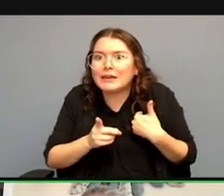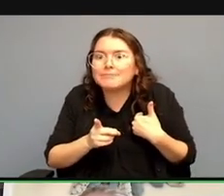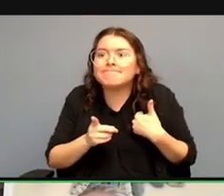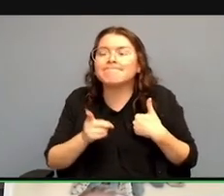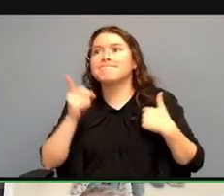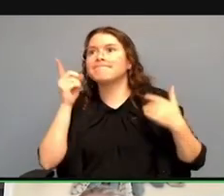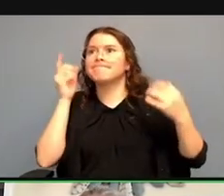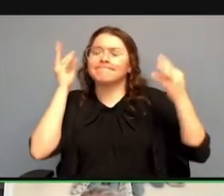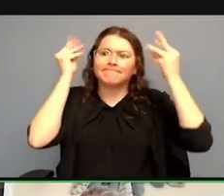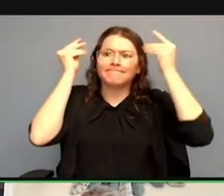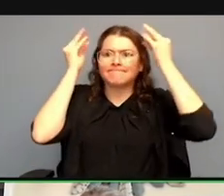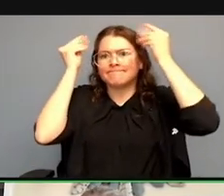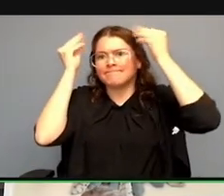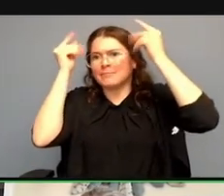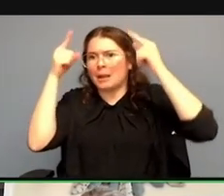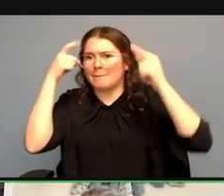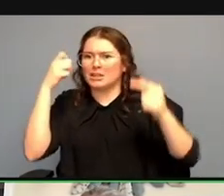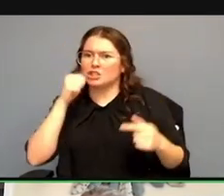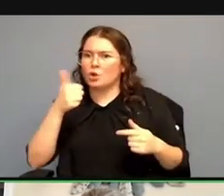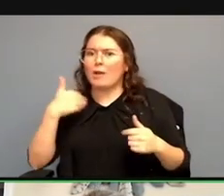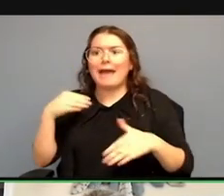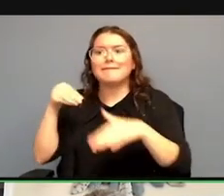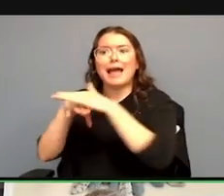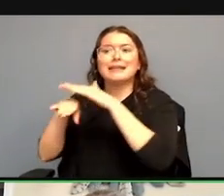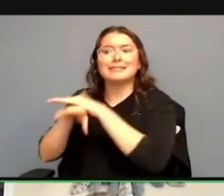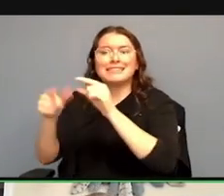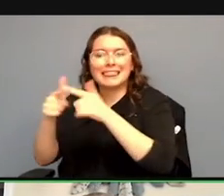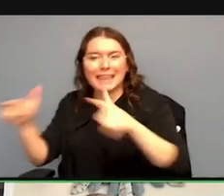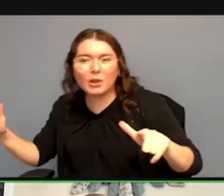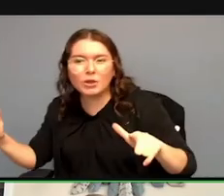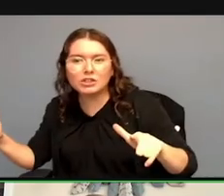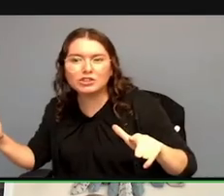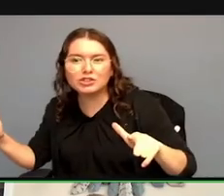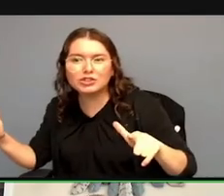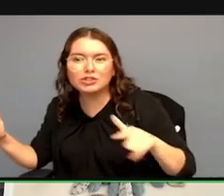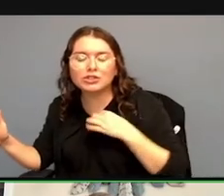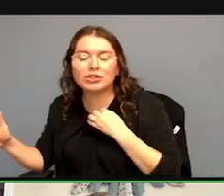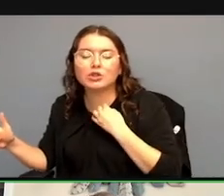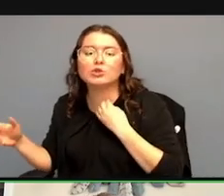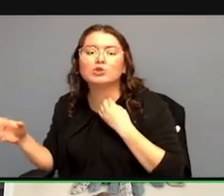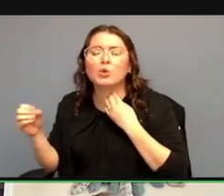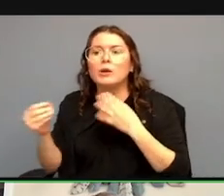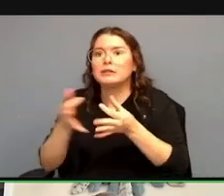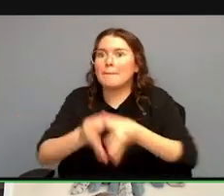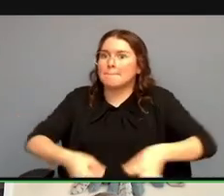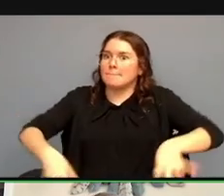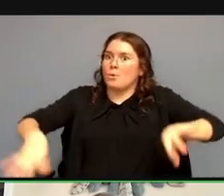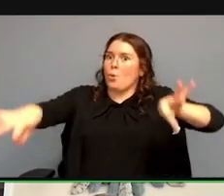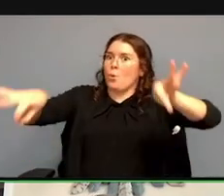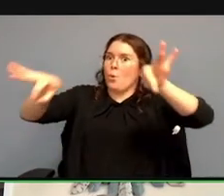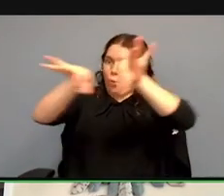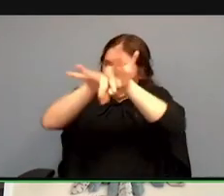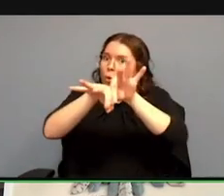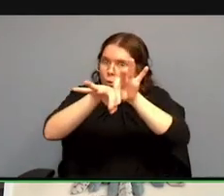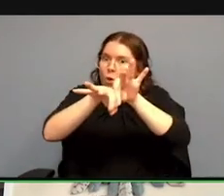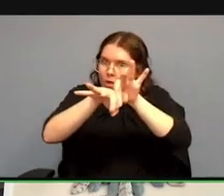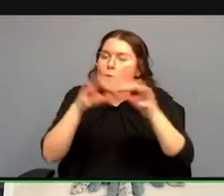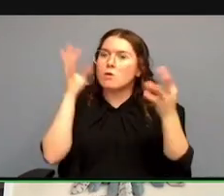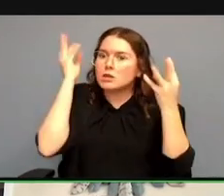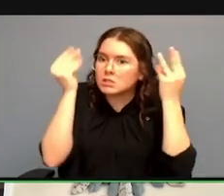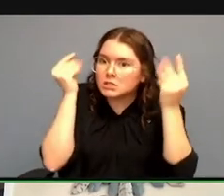of them just not having adequate access to language. So it's super important that we're